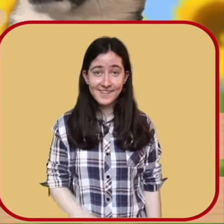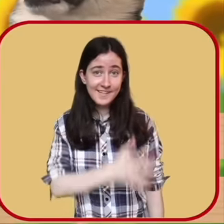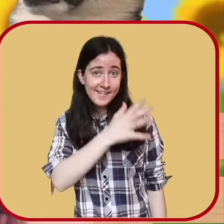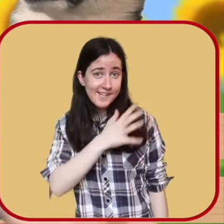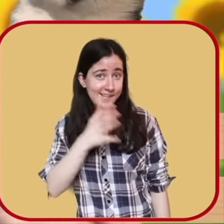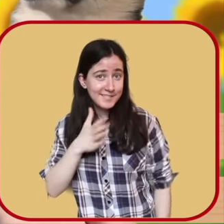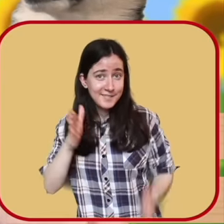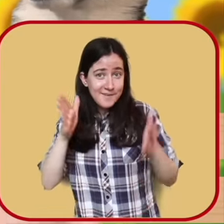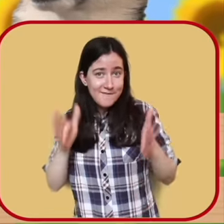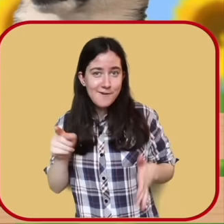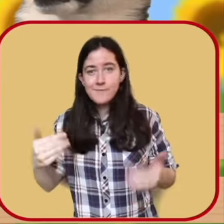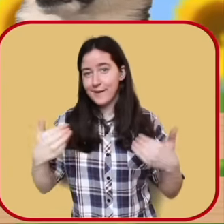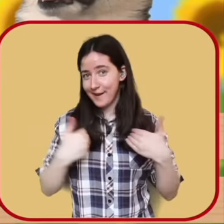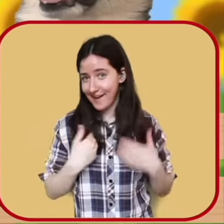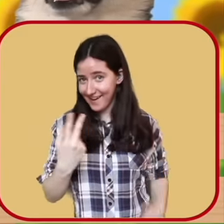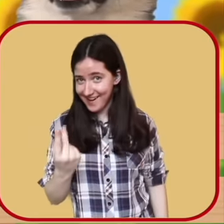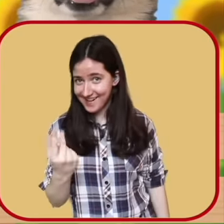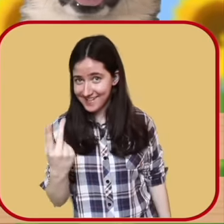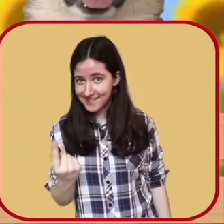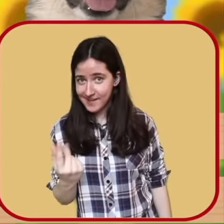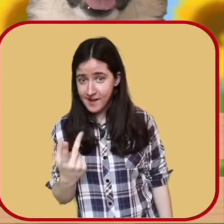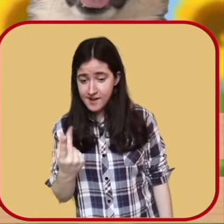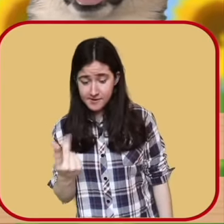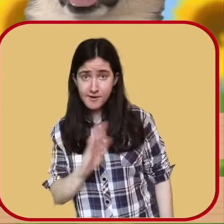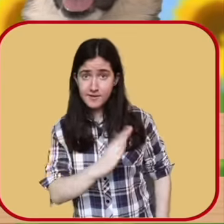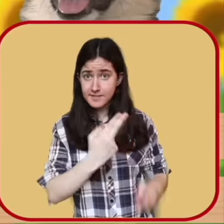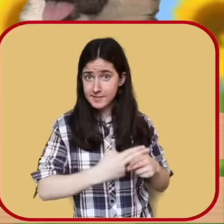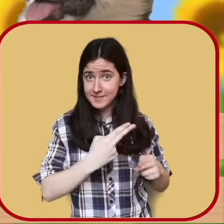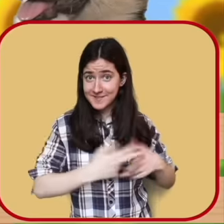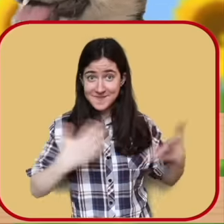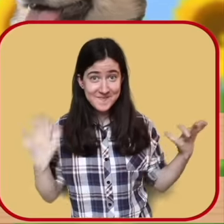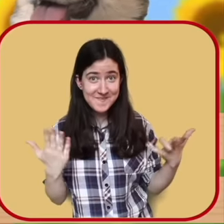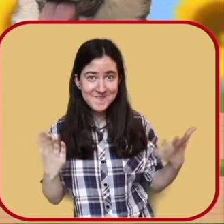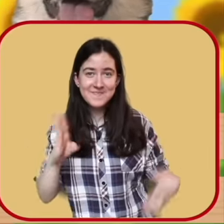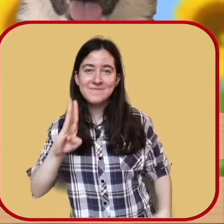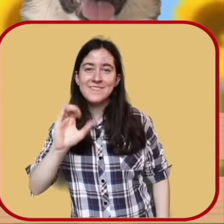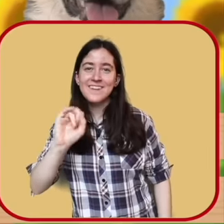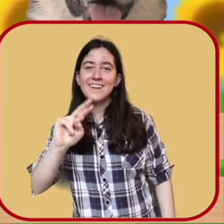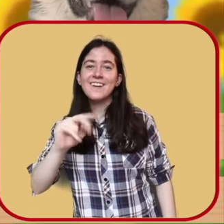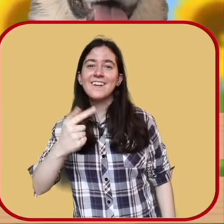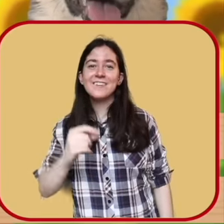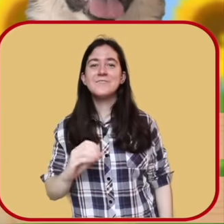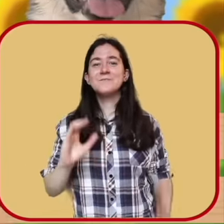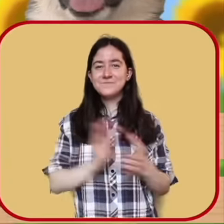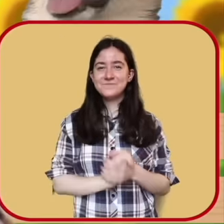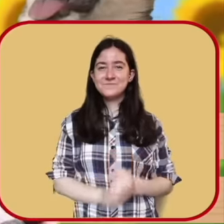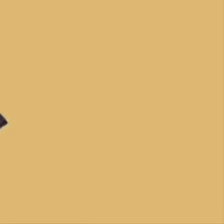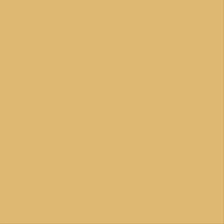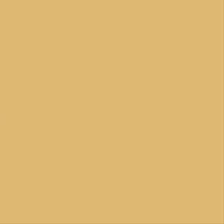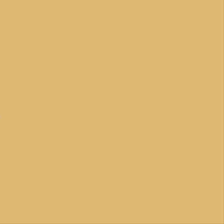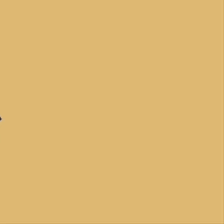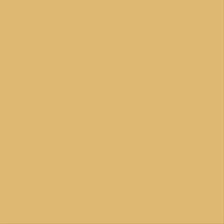Oh, there was a farmer, had a dog, and Bingo was his name. Oh,